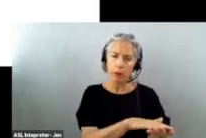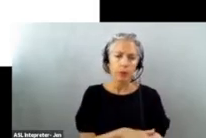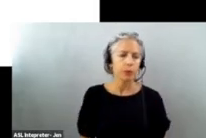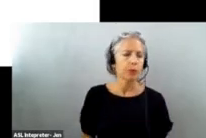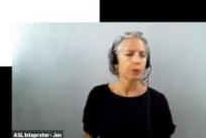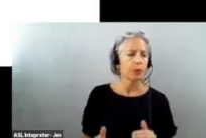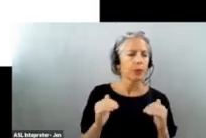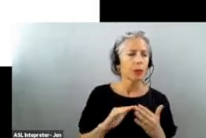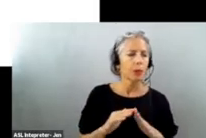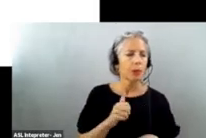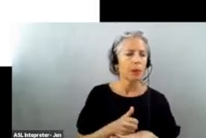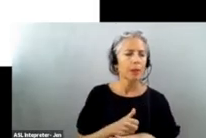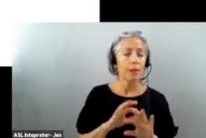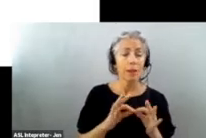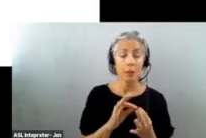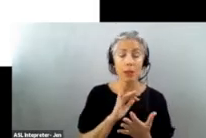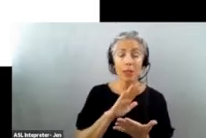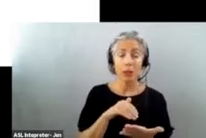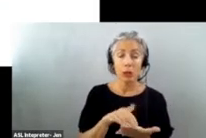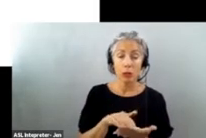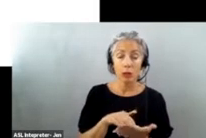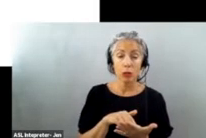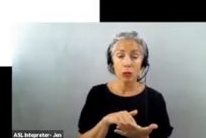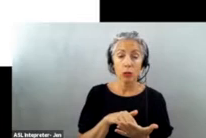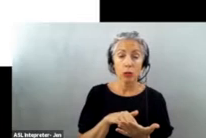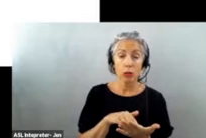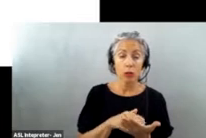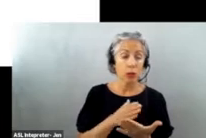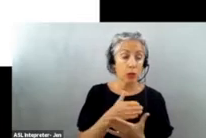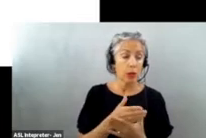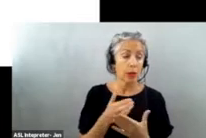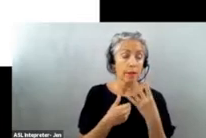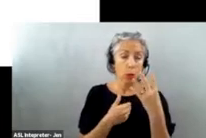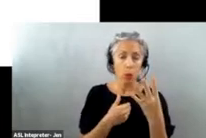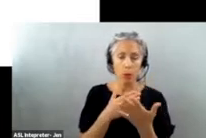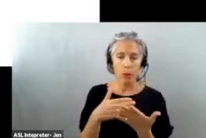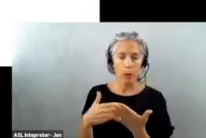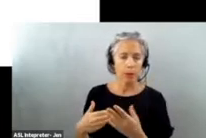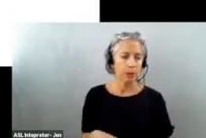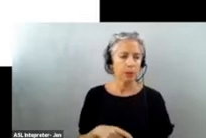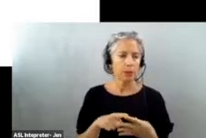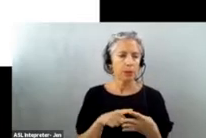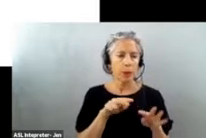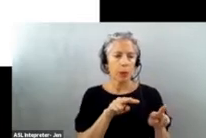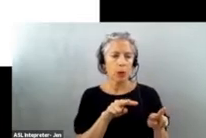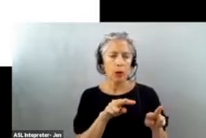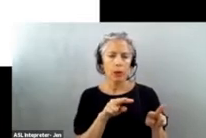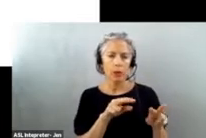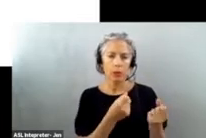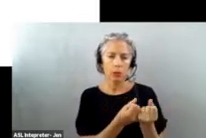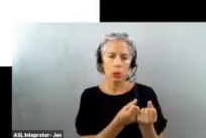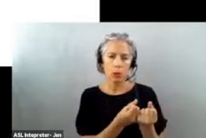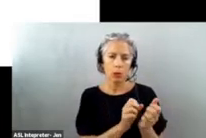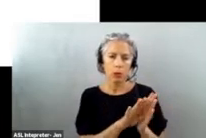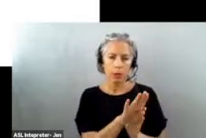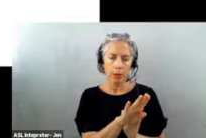community-based family-centered intervention, it's four parts. One is monitoring and supporting the development